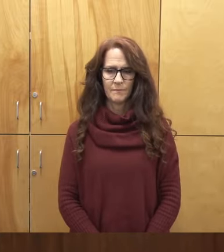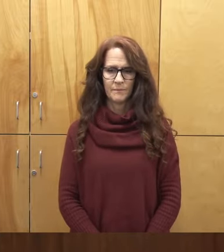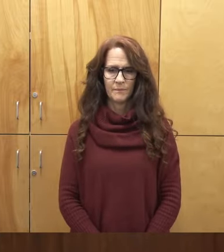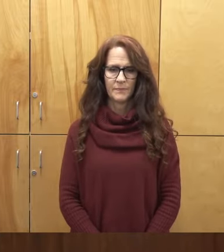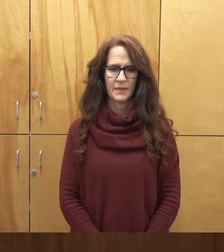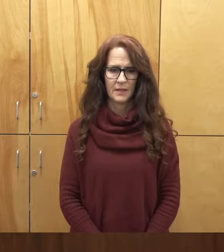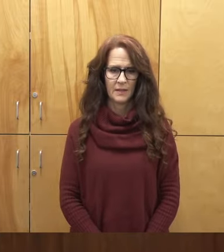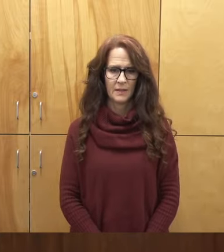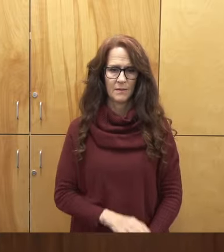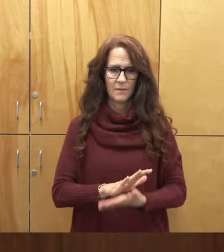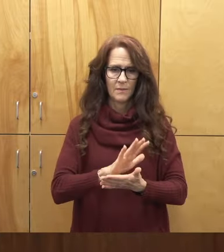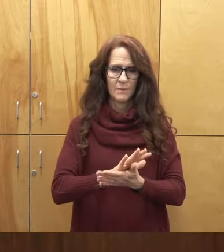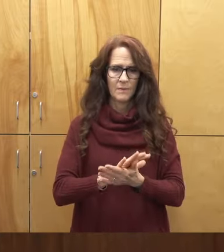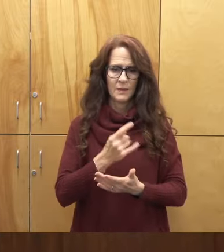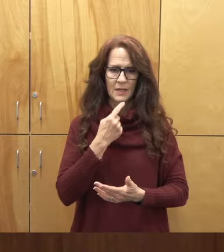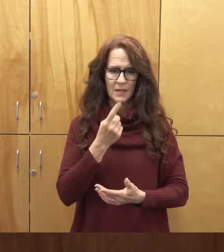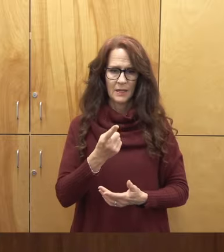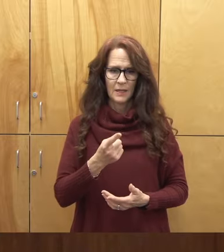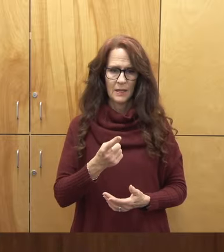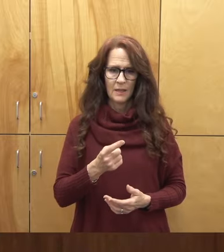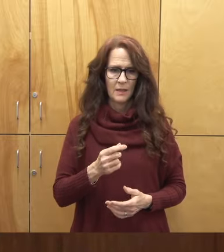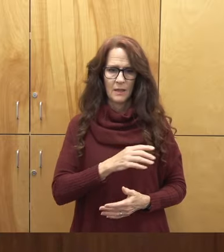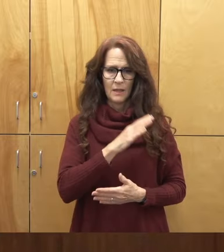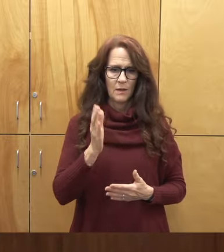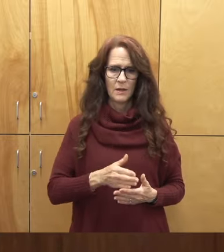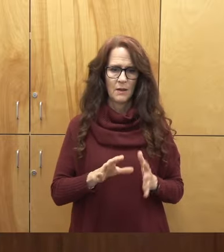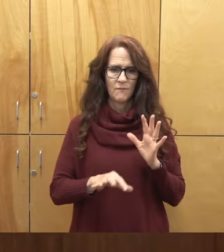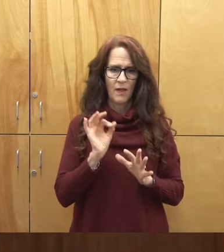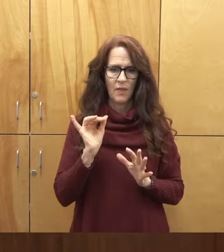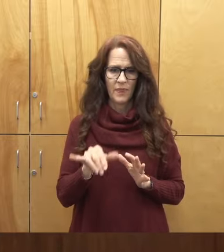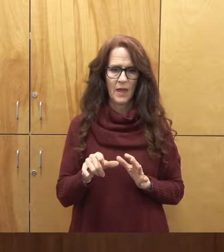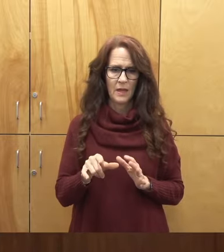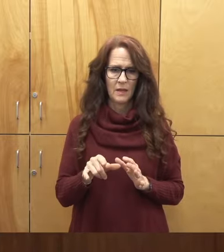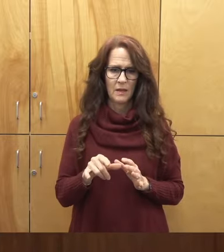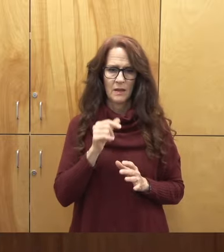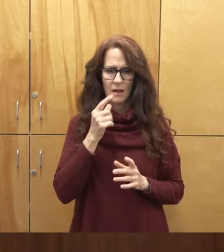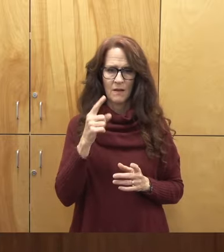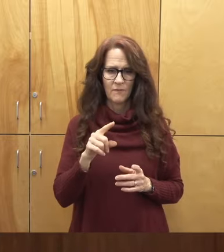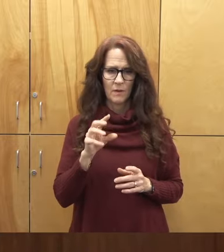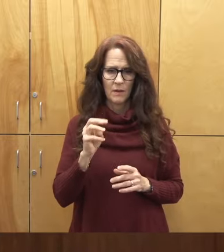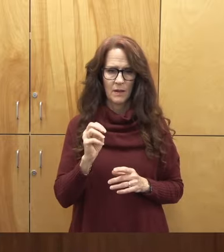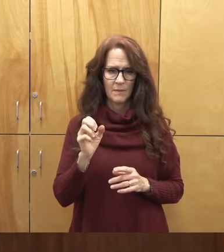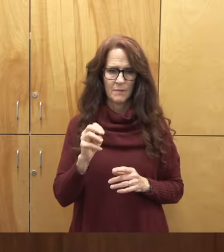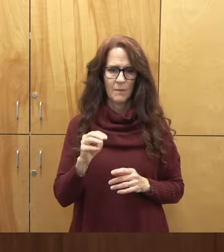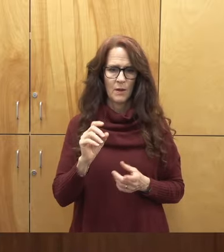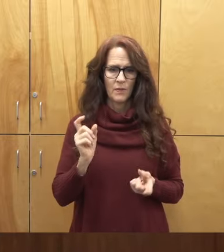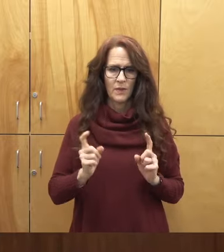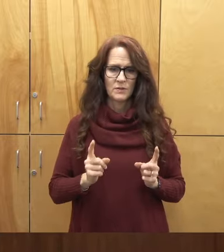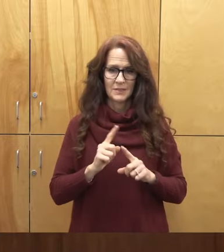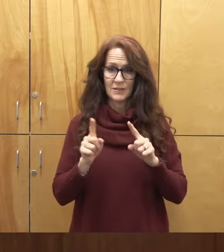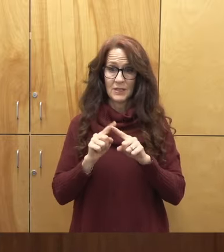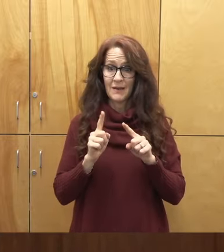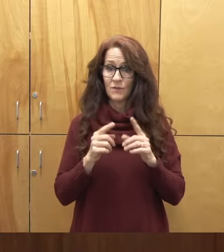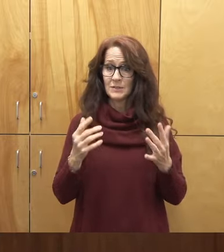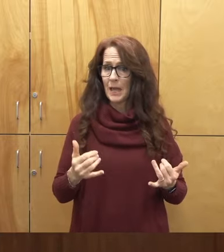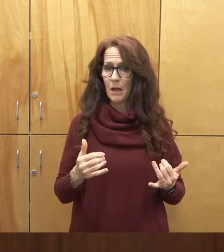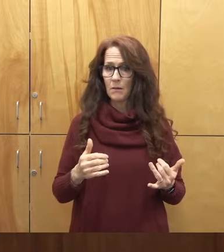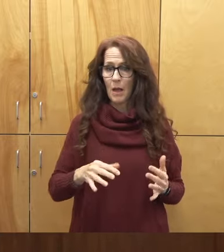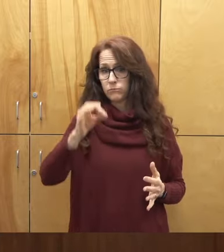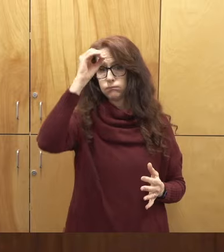And it's props, because you're telling us I would never have found that if it were not for the memo that said there's a difference